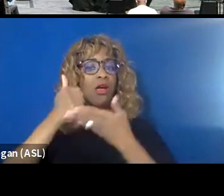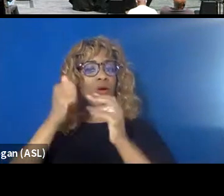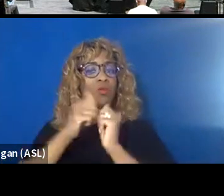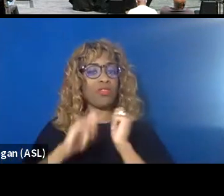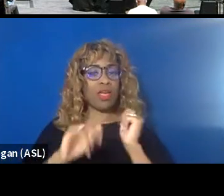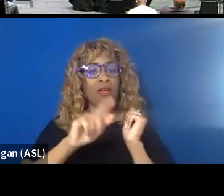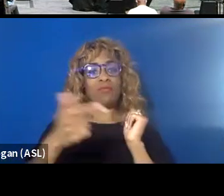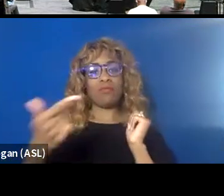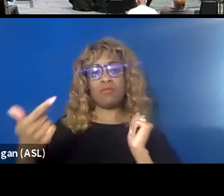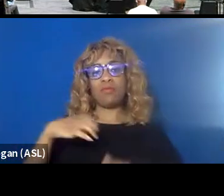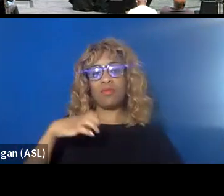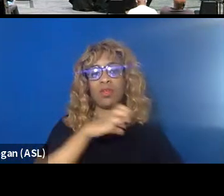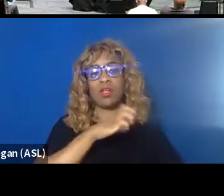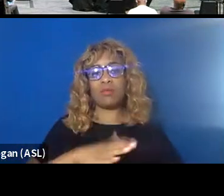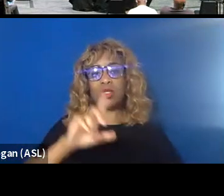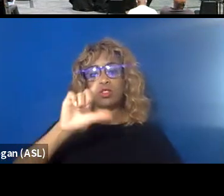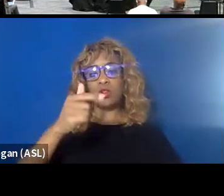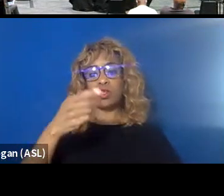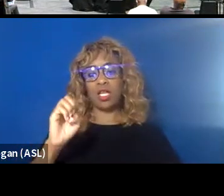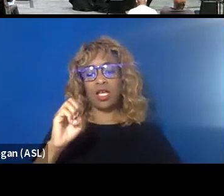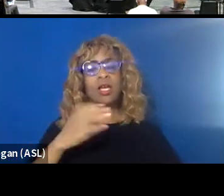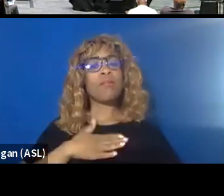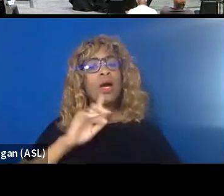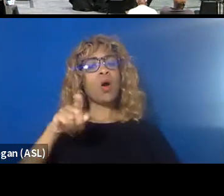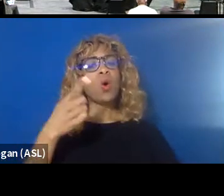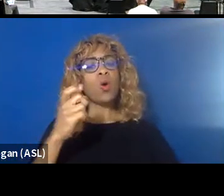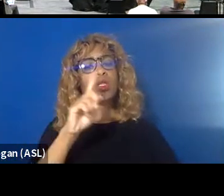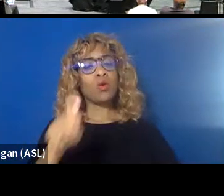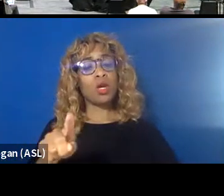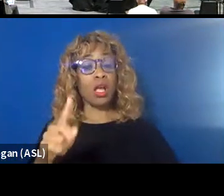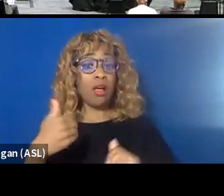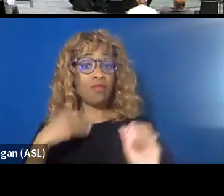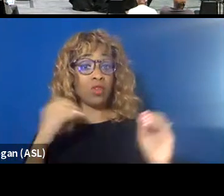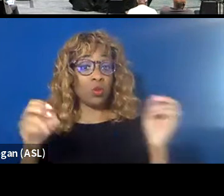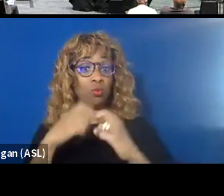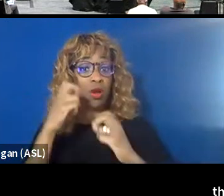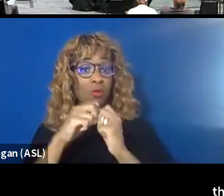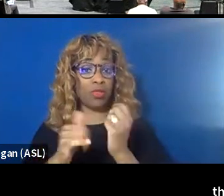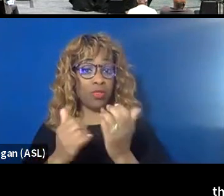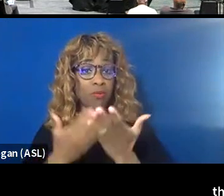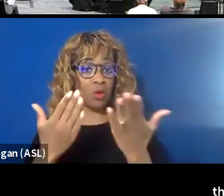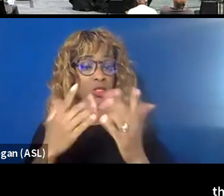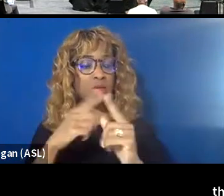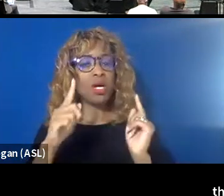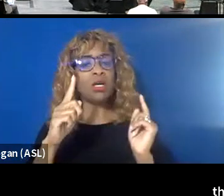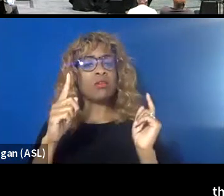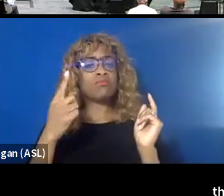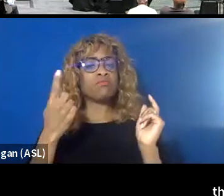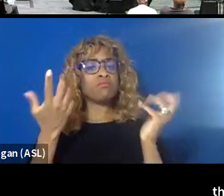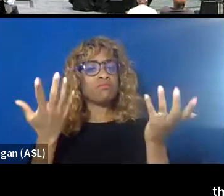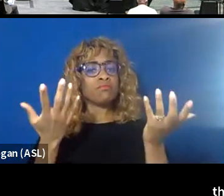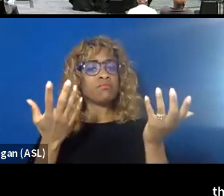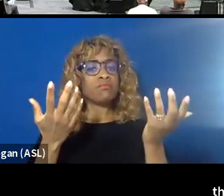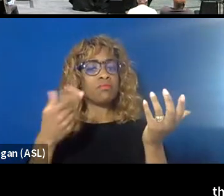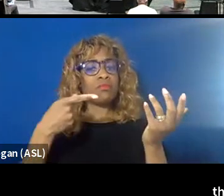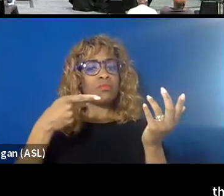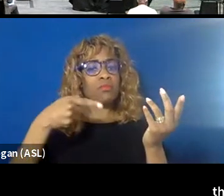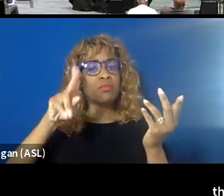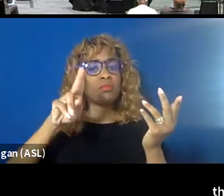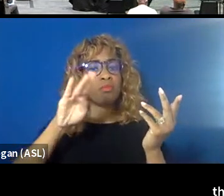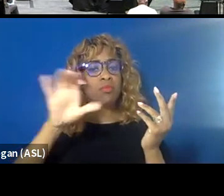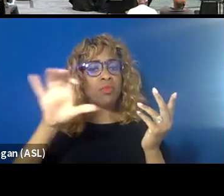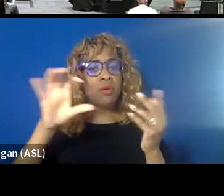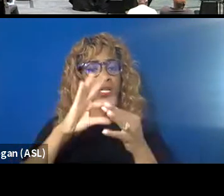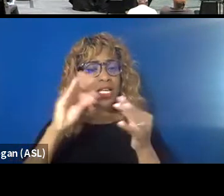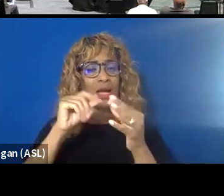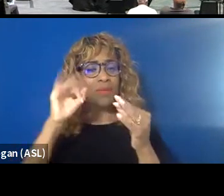floor. My only question, I have no problem with that motion. My only question would be about the public comment and moving